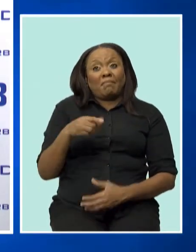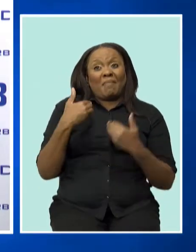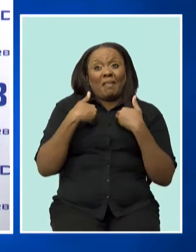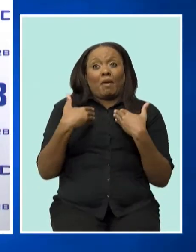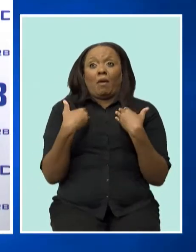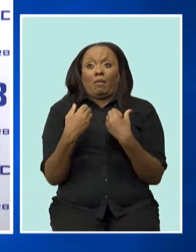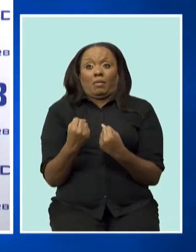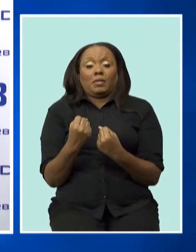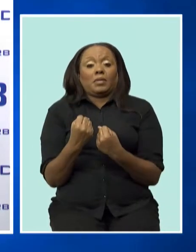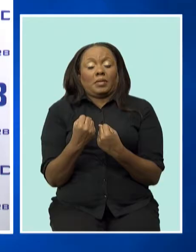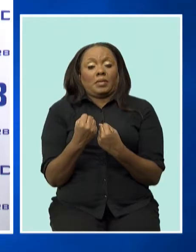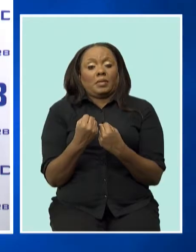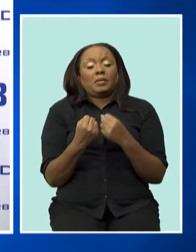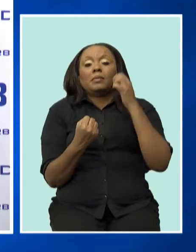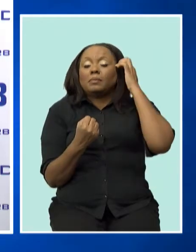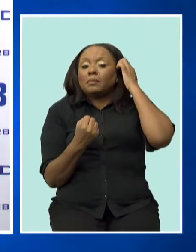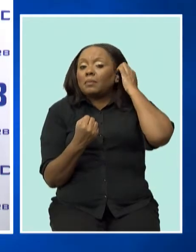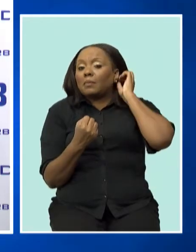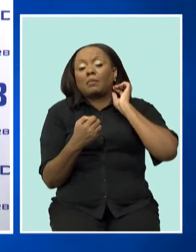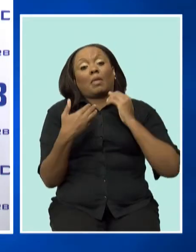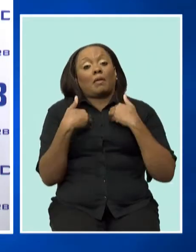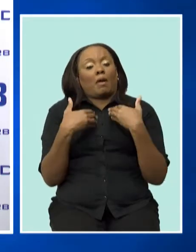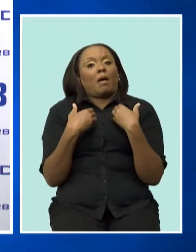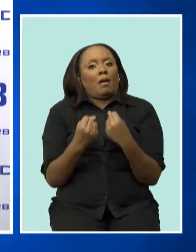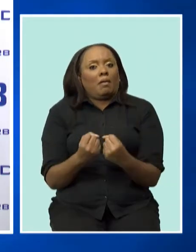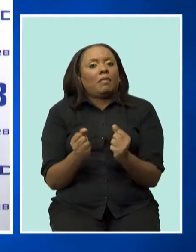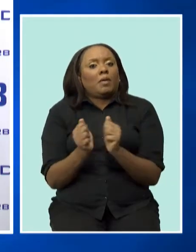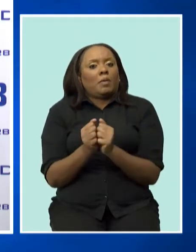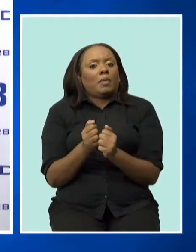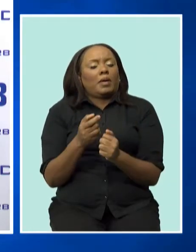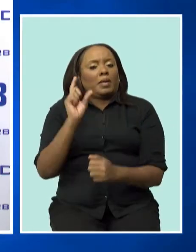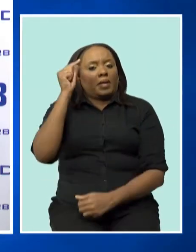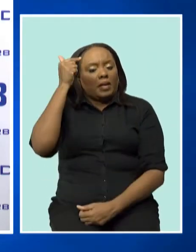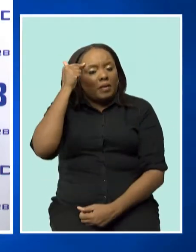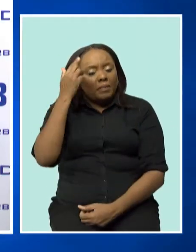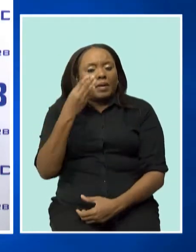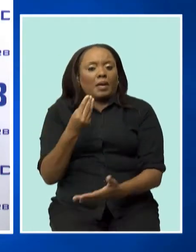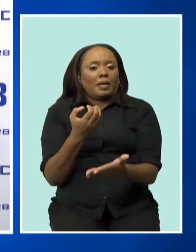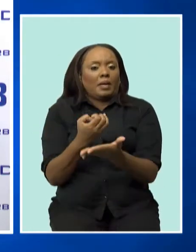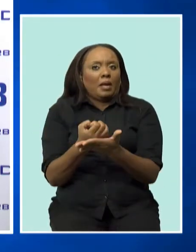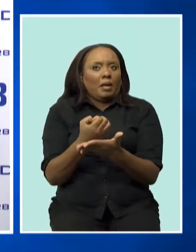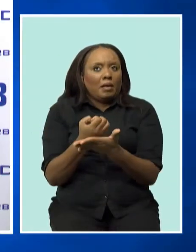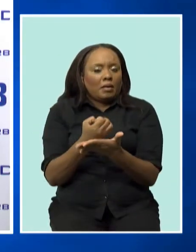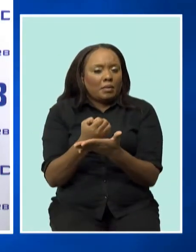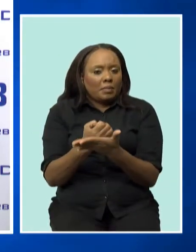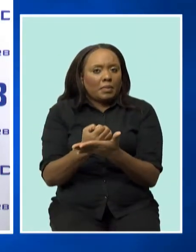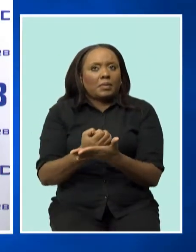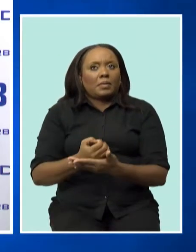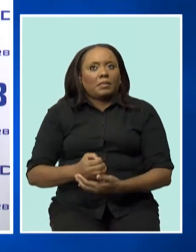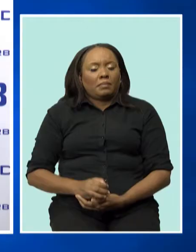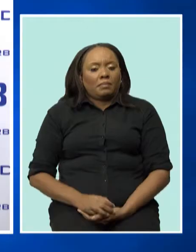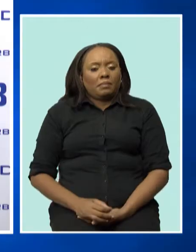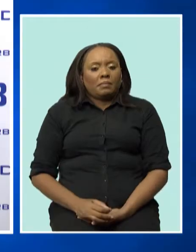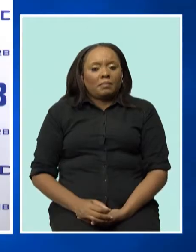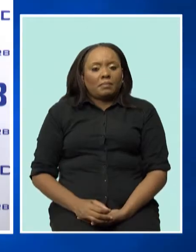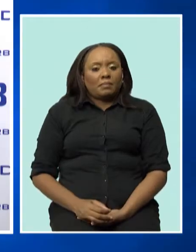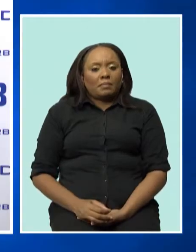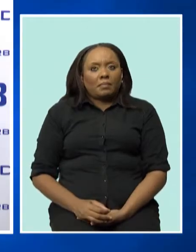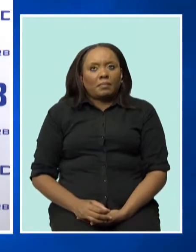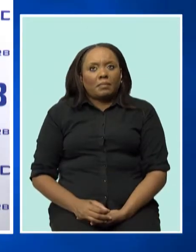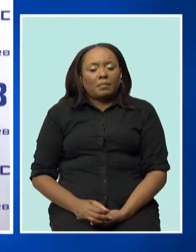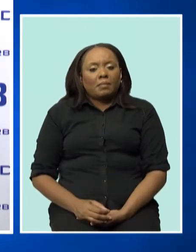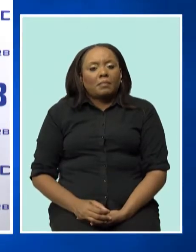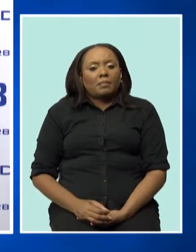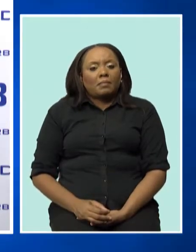now within the financial sector as it relates to the government of Barbados and Barbados in general, the government of Barbados'